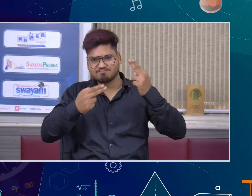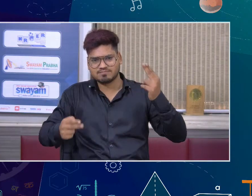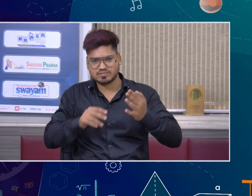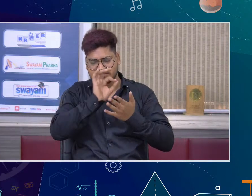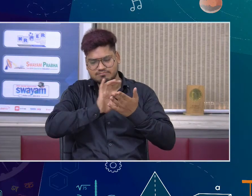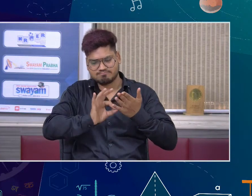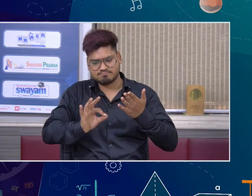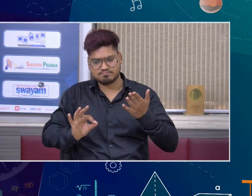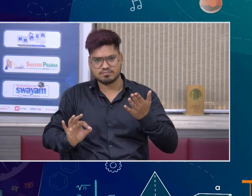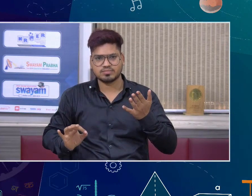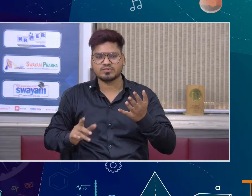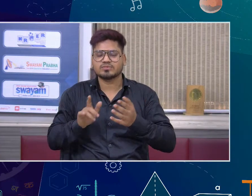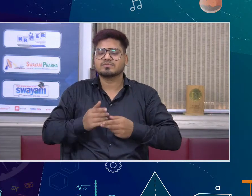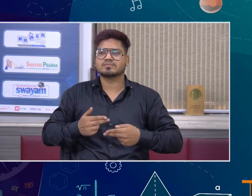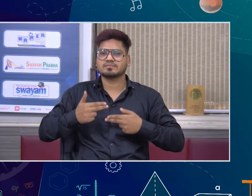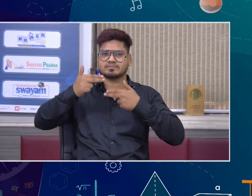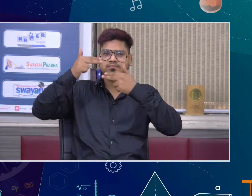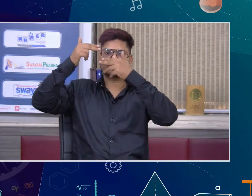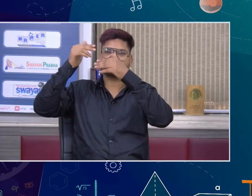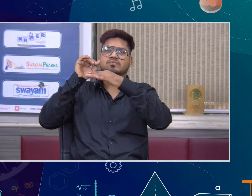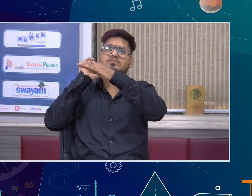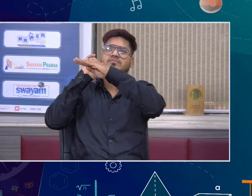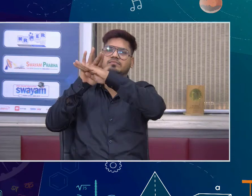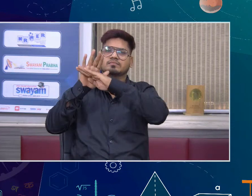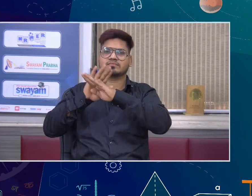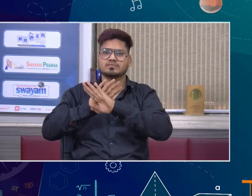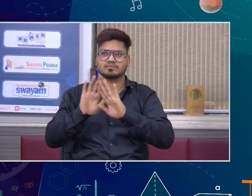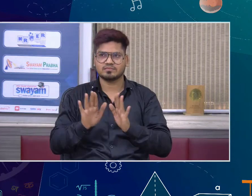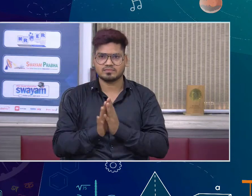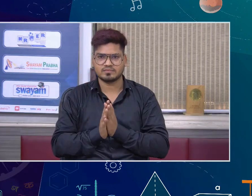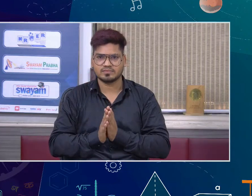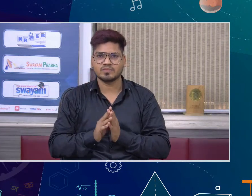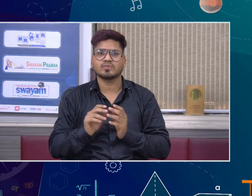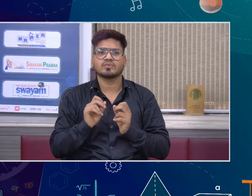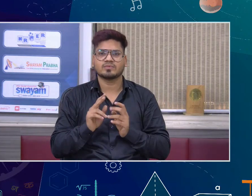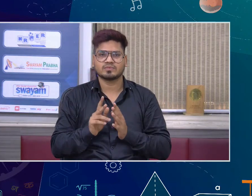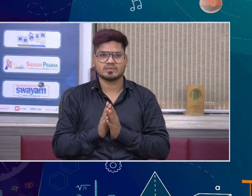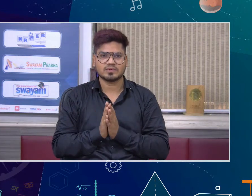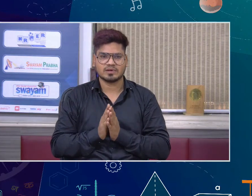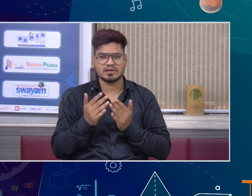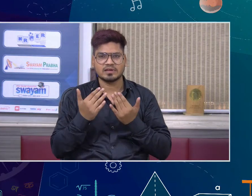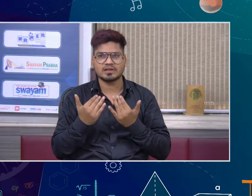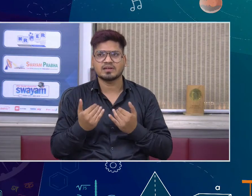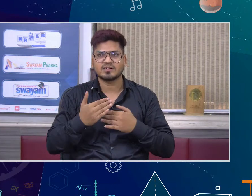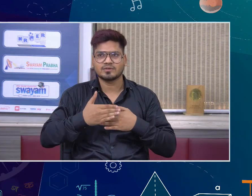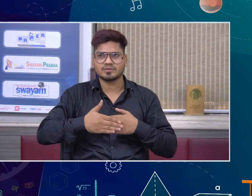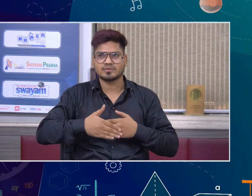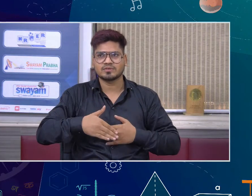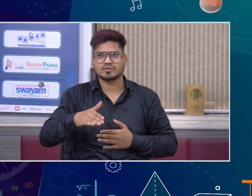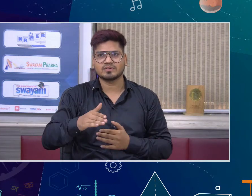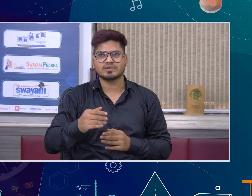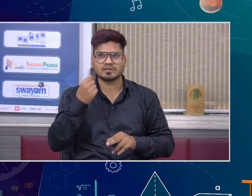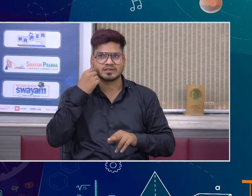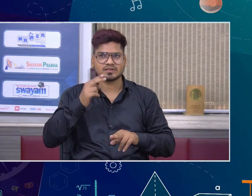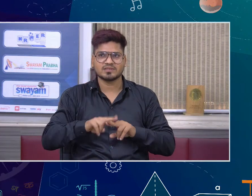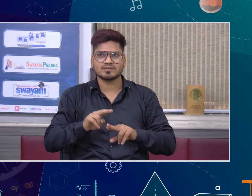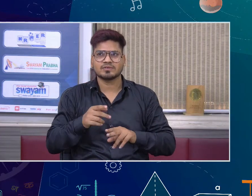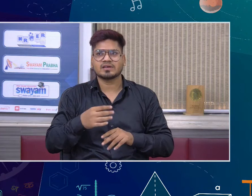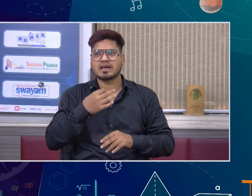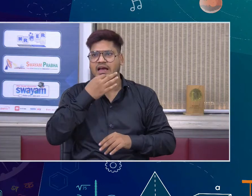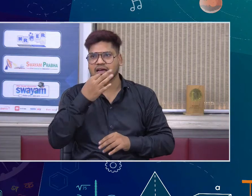some money that should be 100 pesos. The in a Latin America, Latin countries using currency, he